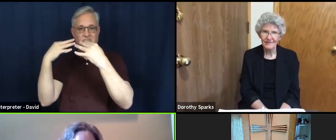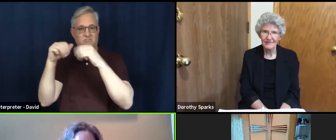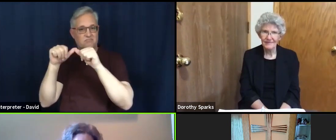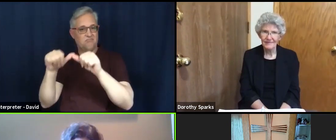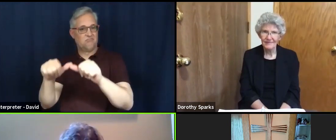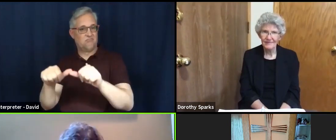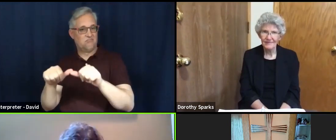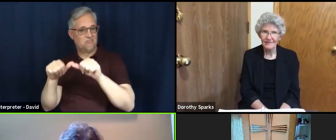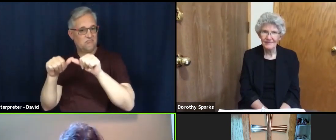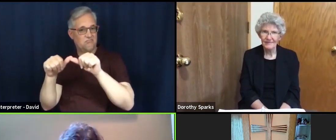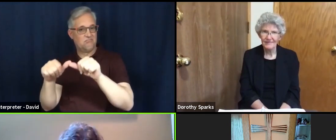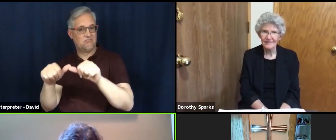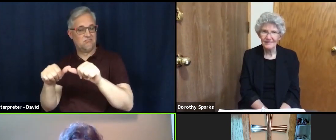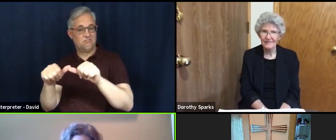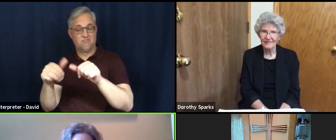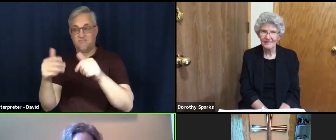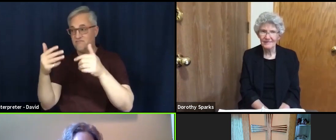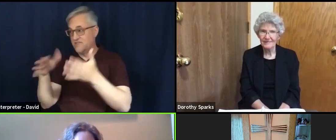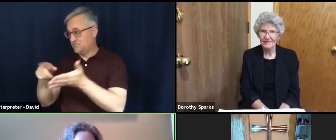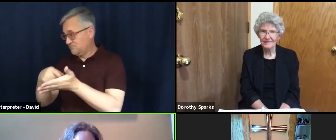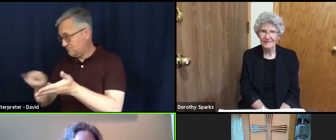We leave.